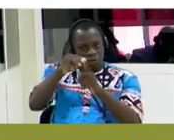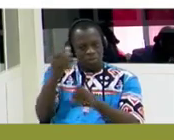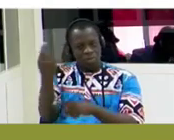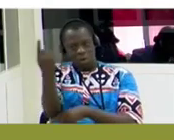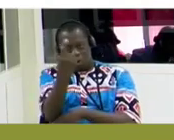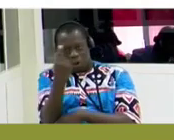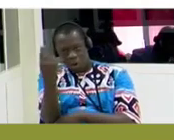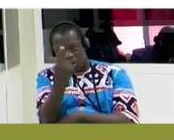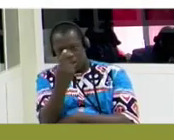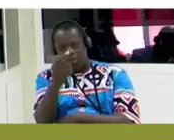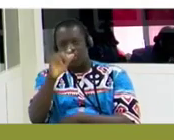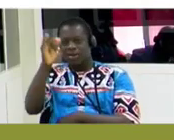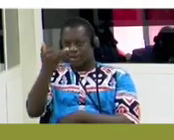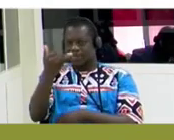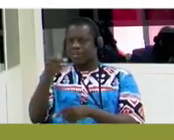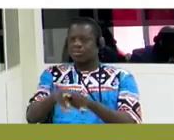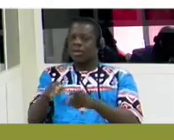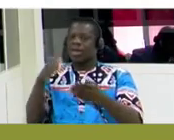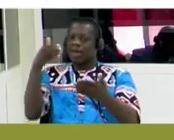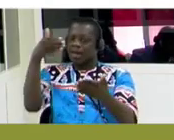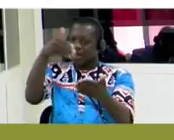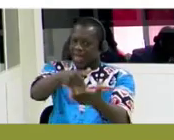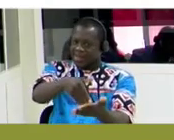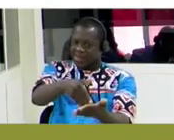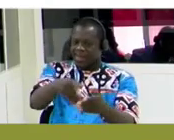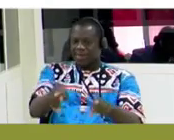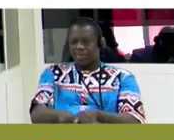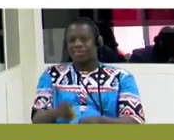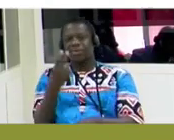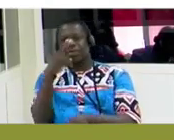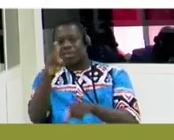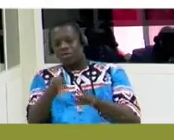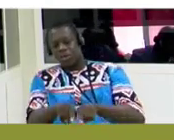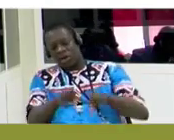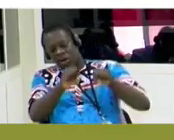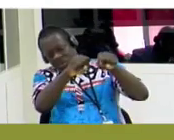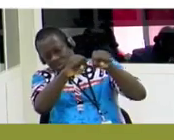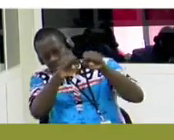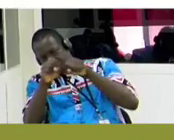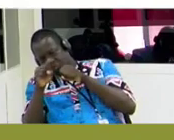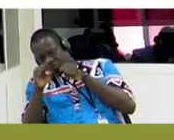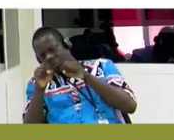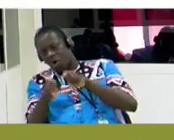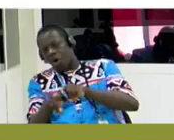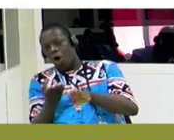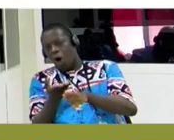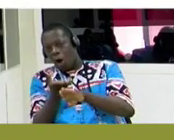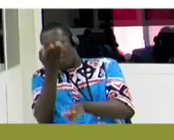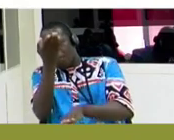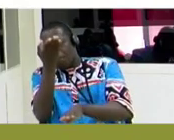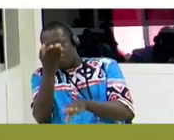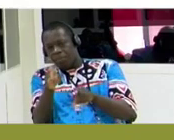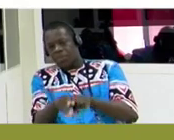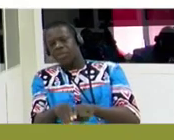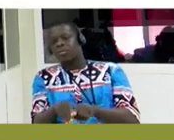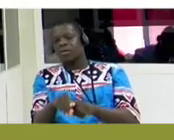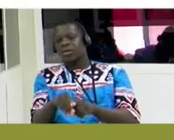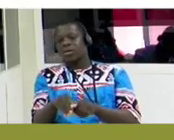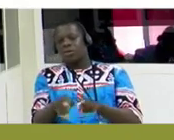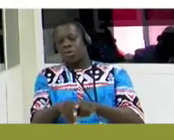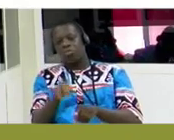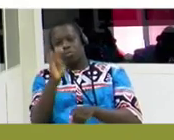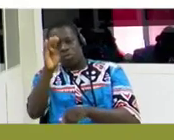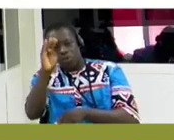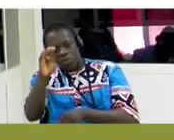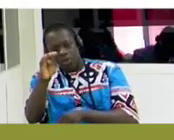found me lying down on the bed. The one on top, I was lying down there. He just hit me, "Man,